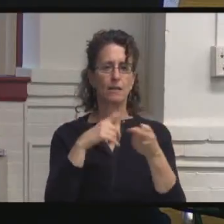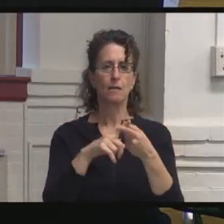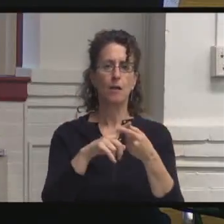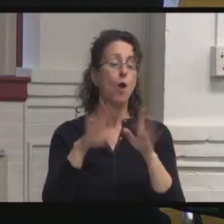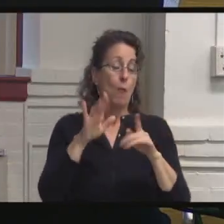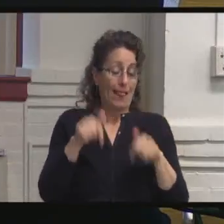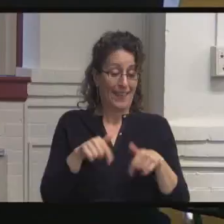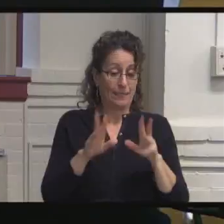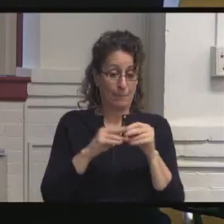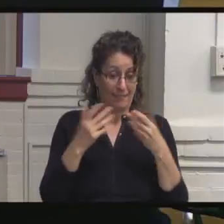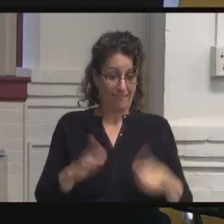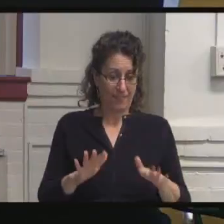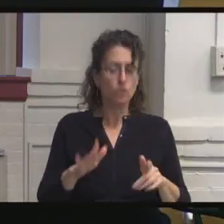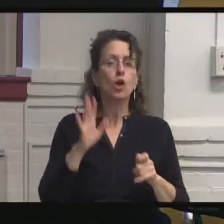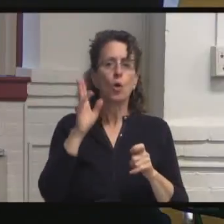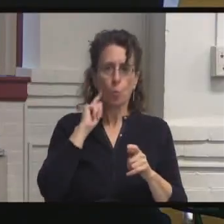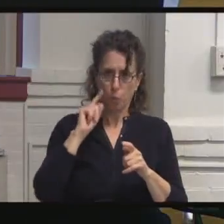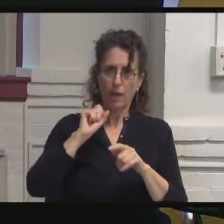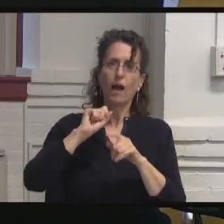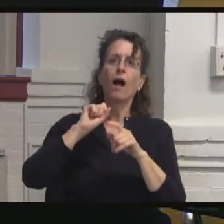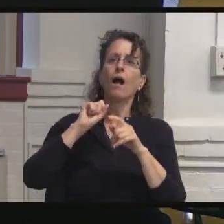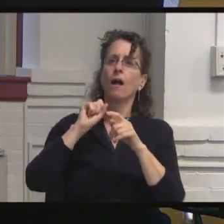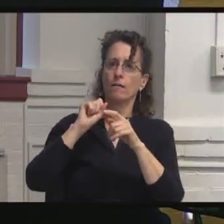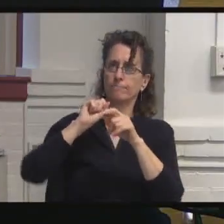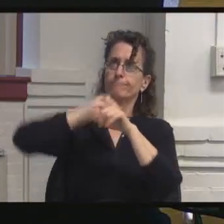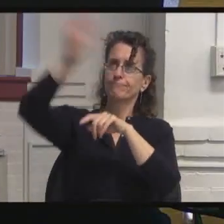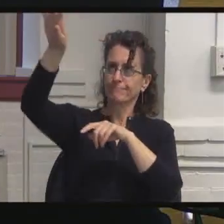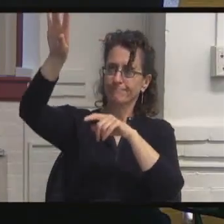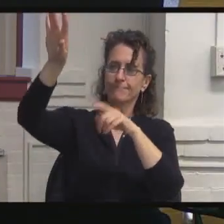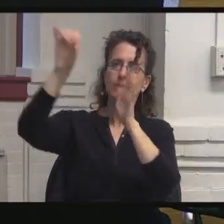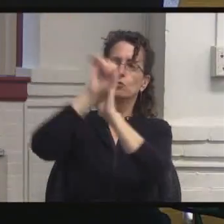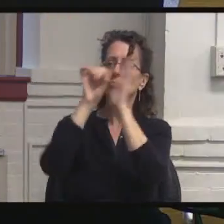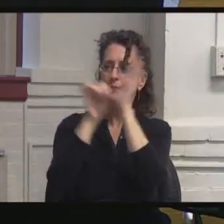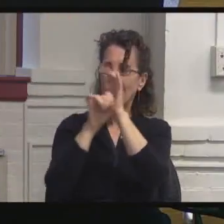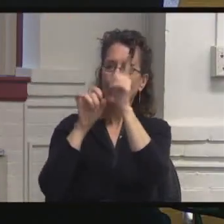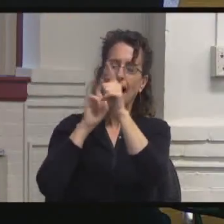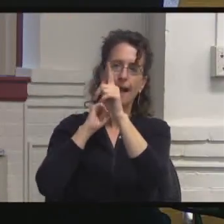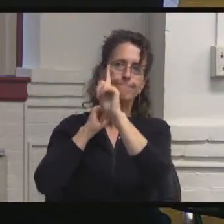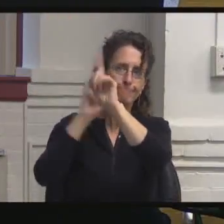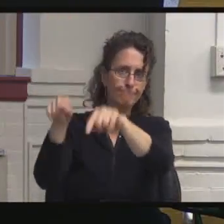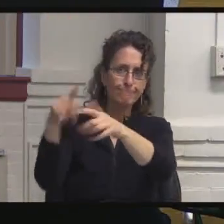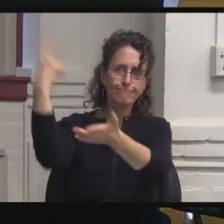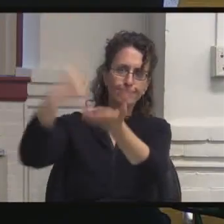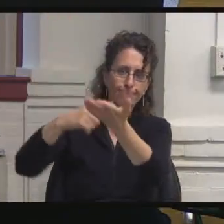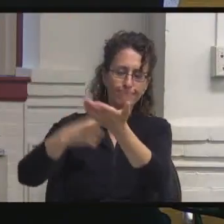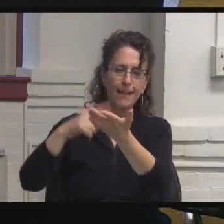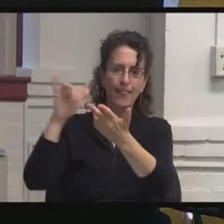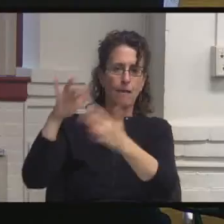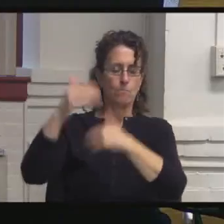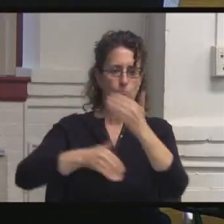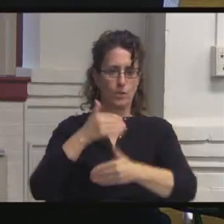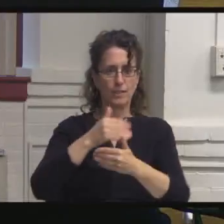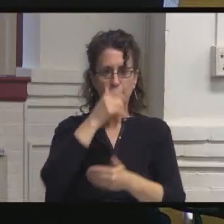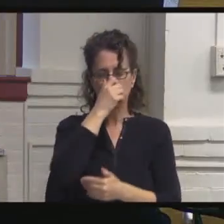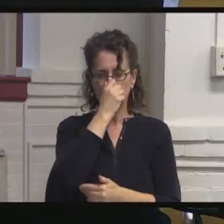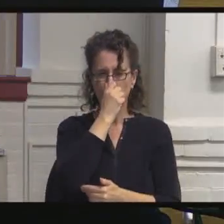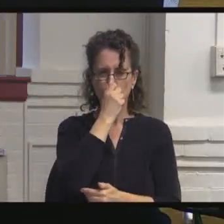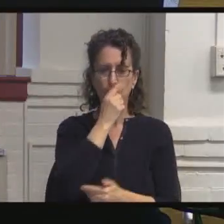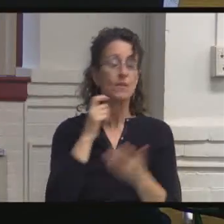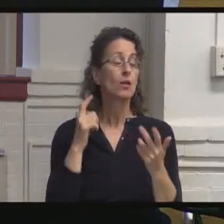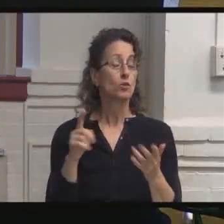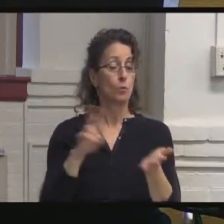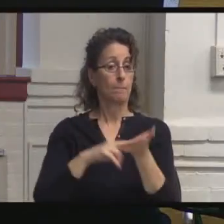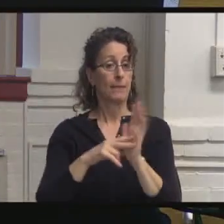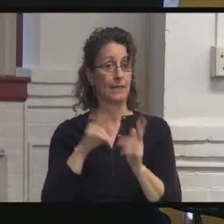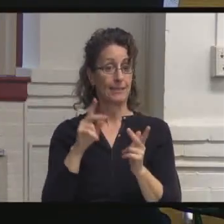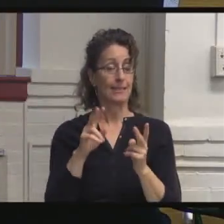this meeting. As part of the 248A process, communities are able to either A, comment